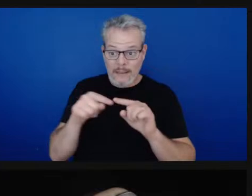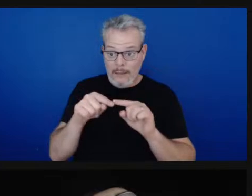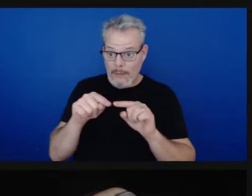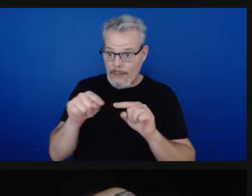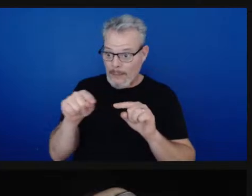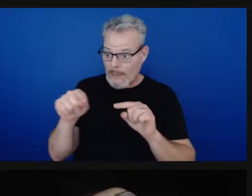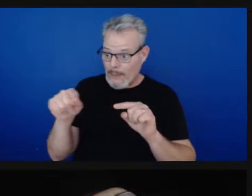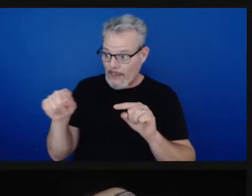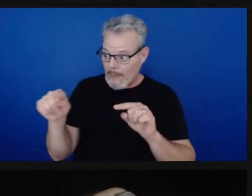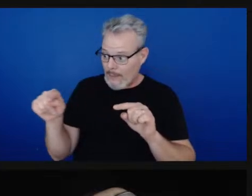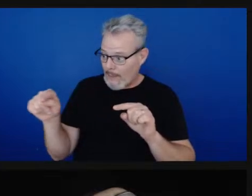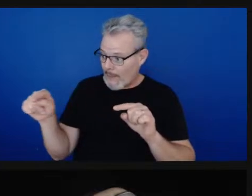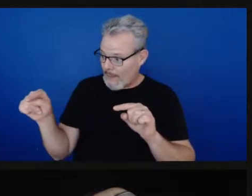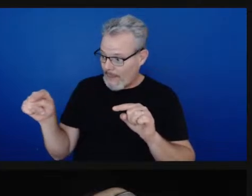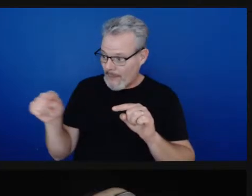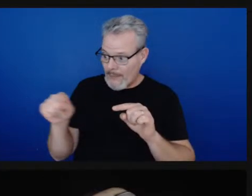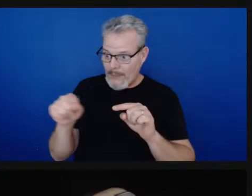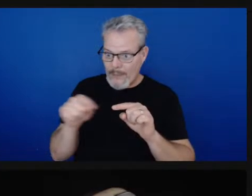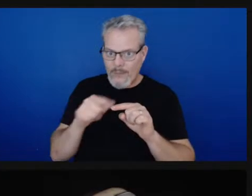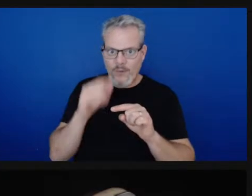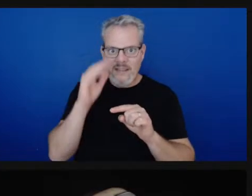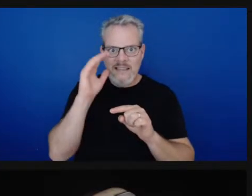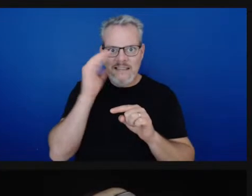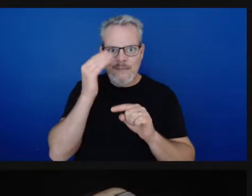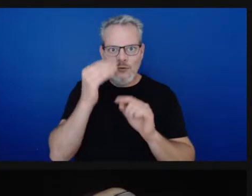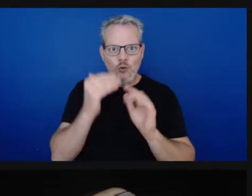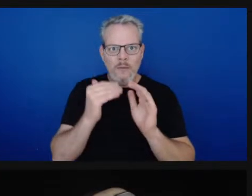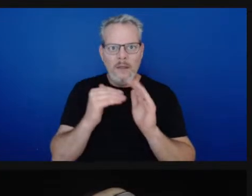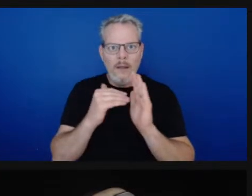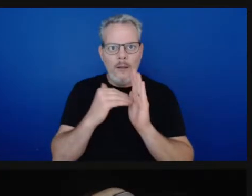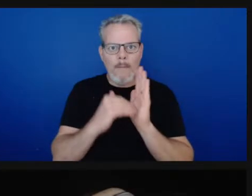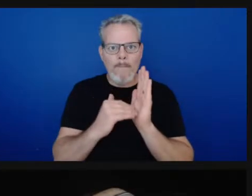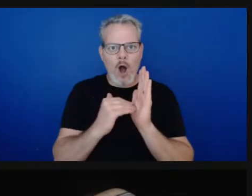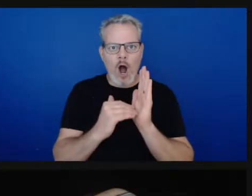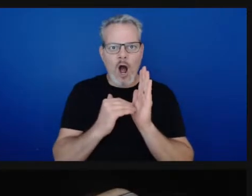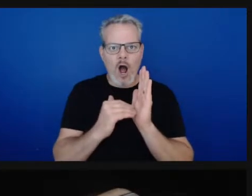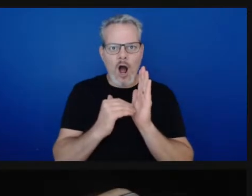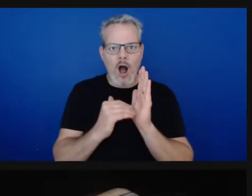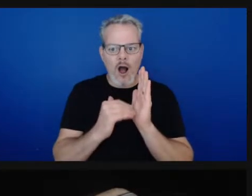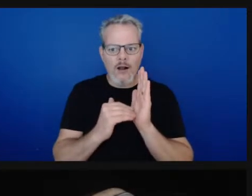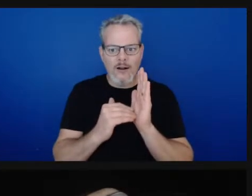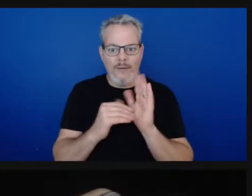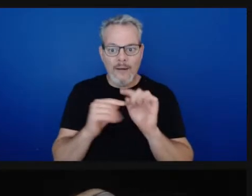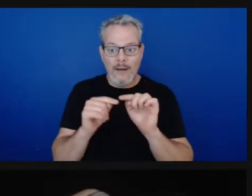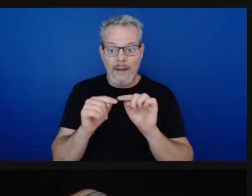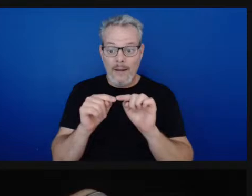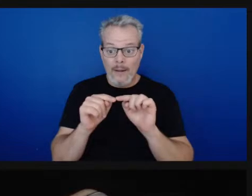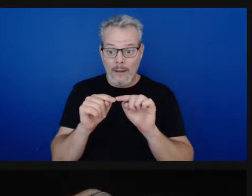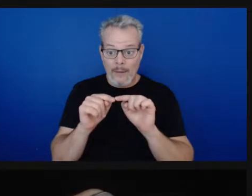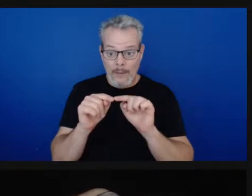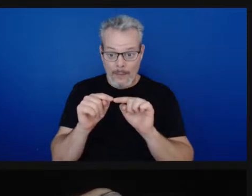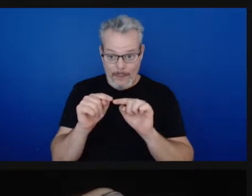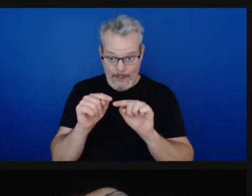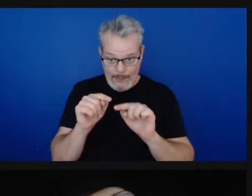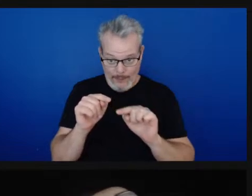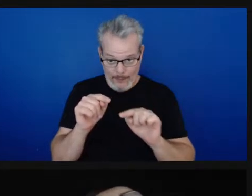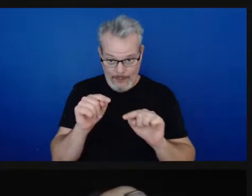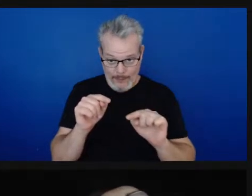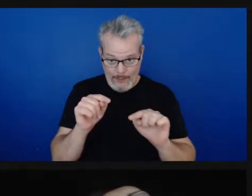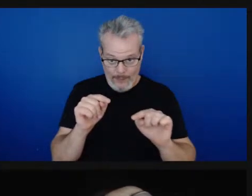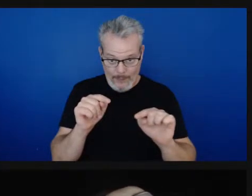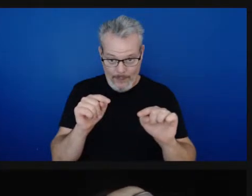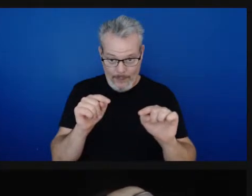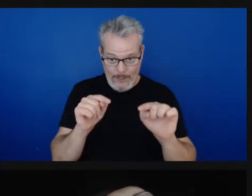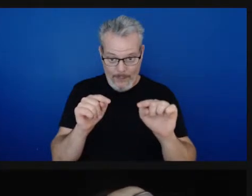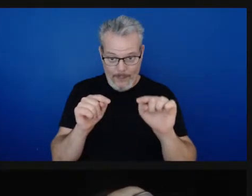there seems to be the bottom of the flow right there. And the other one, if I can get back around here, the